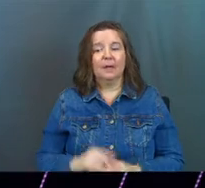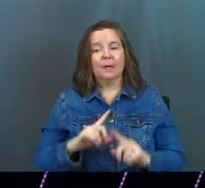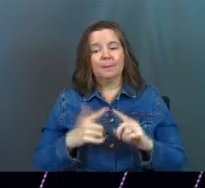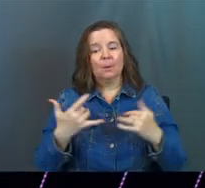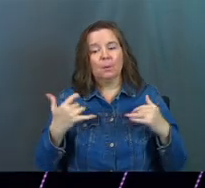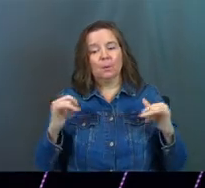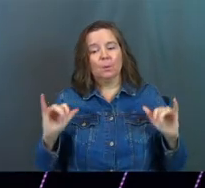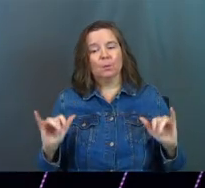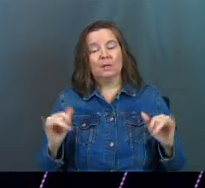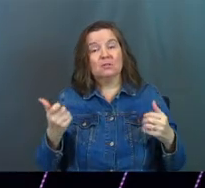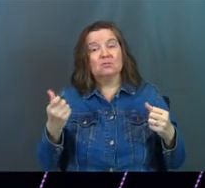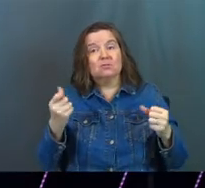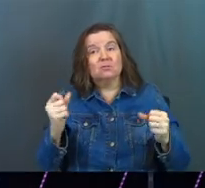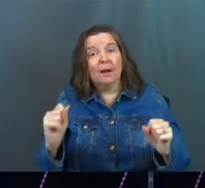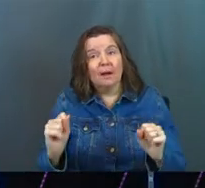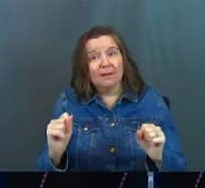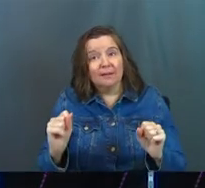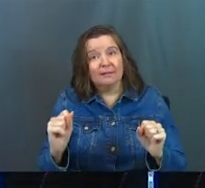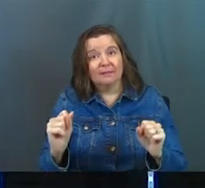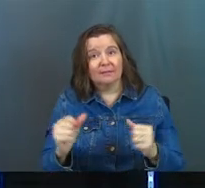But we still try.